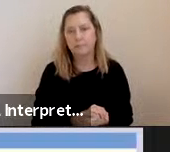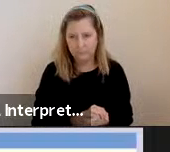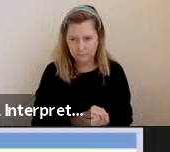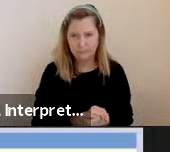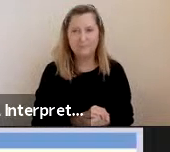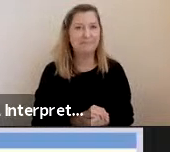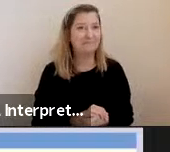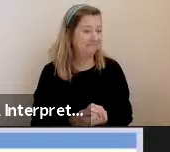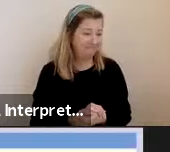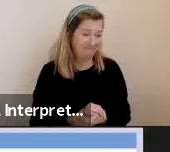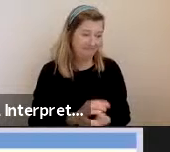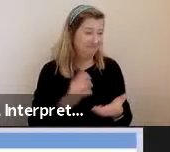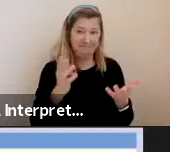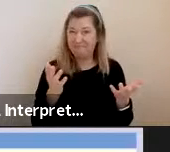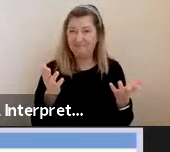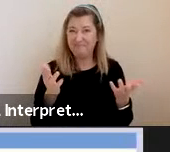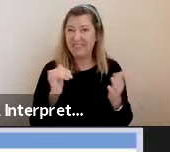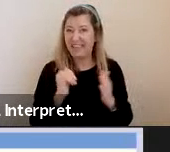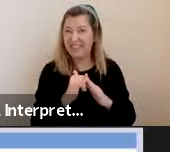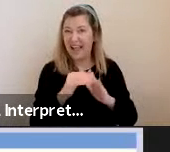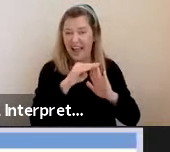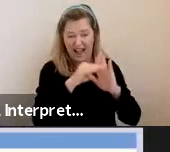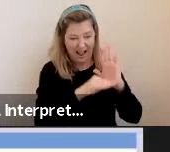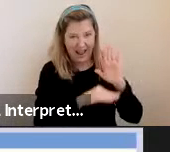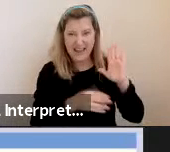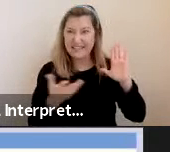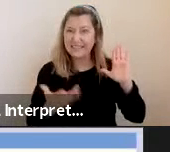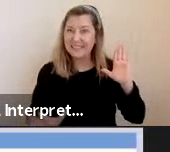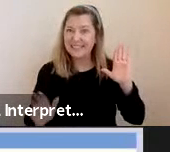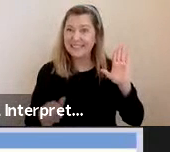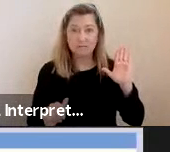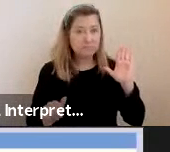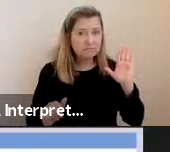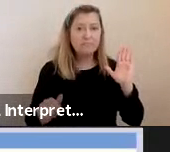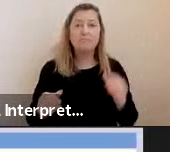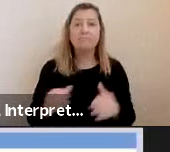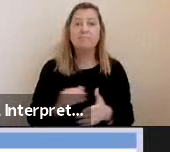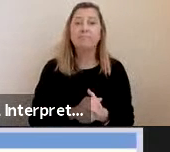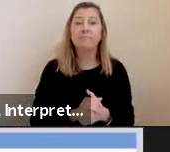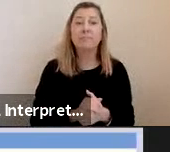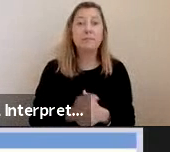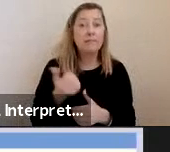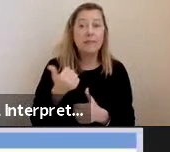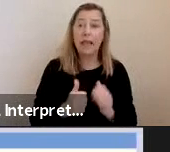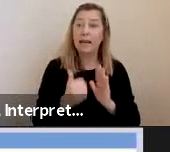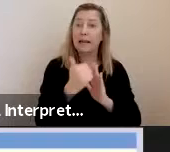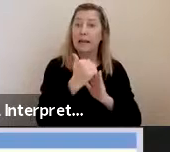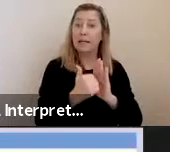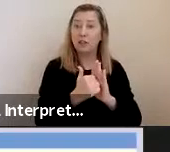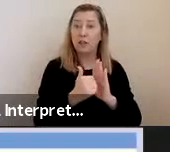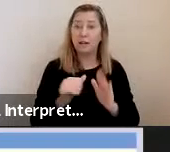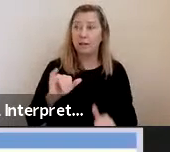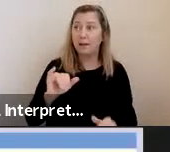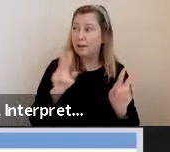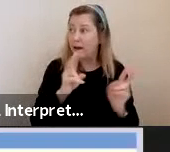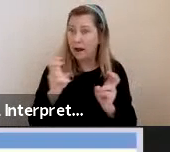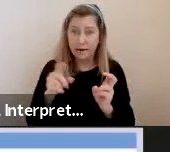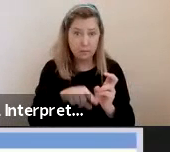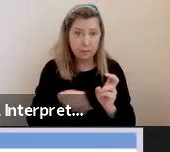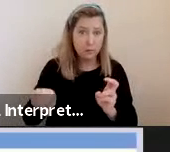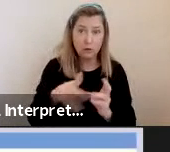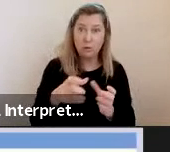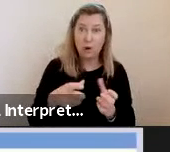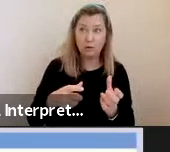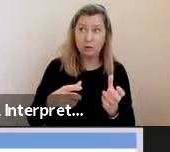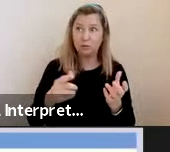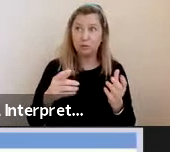Okay, that's, that's the agenda. Is there any agenda items individuals on the committee would like to